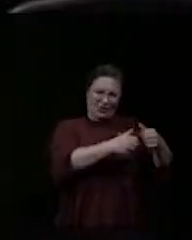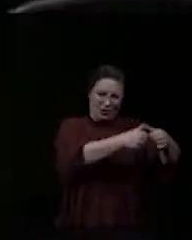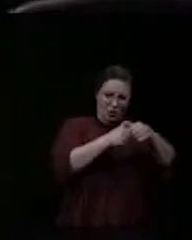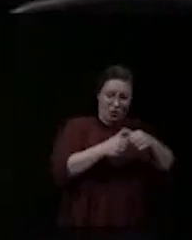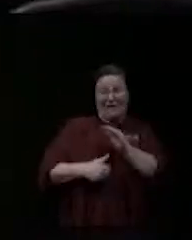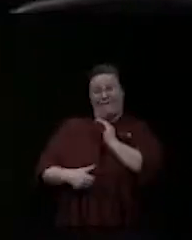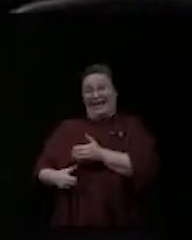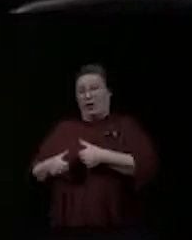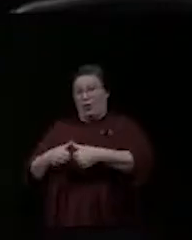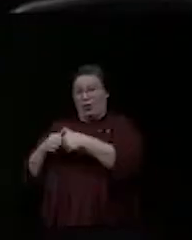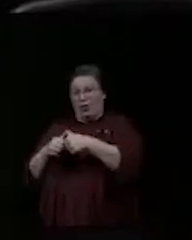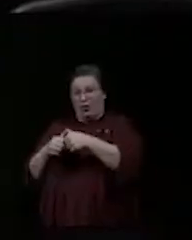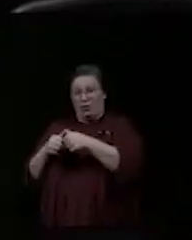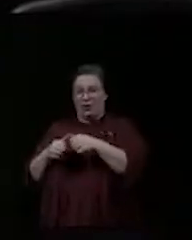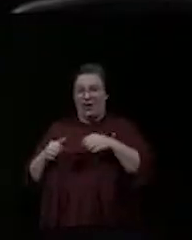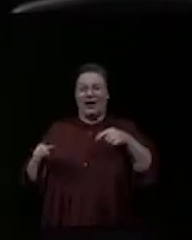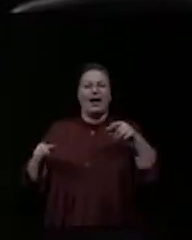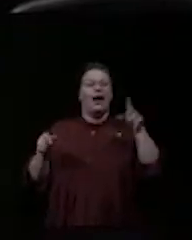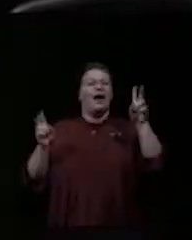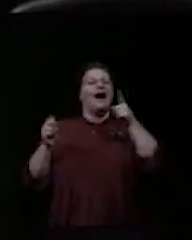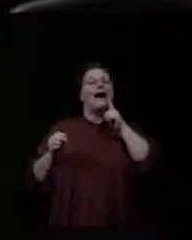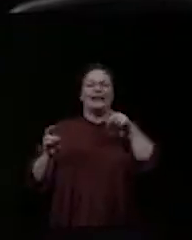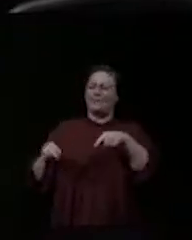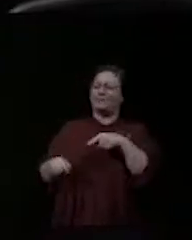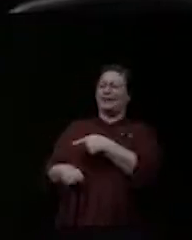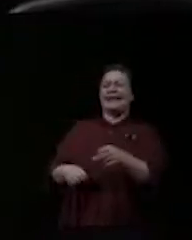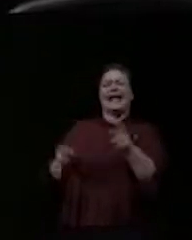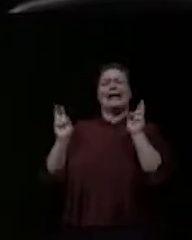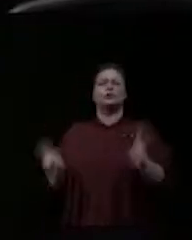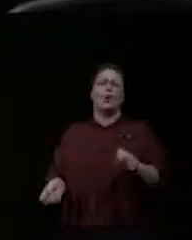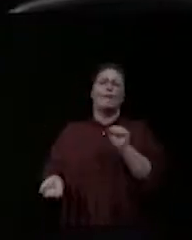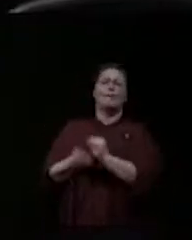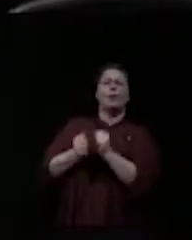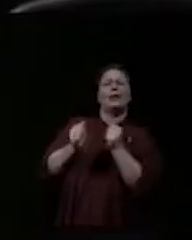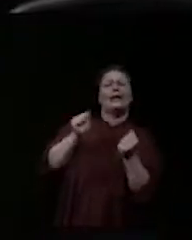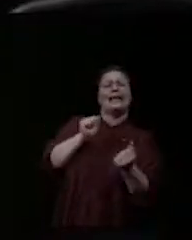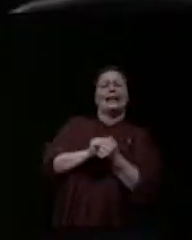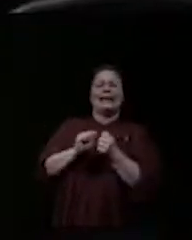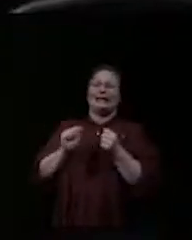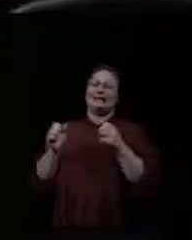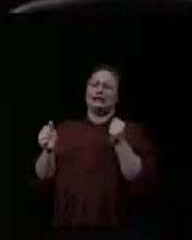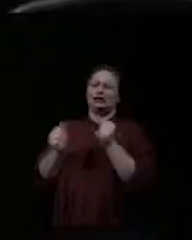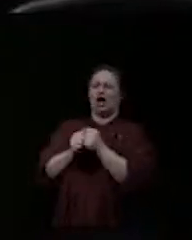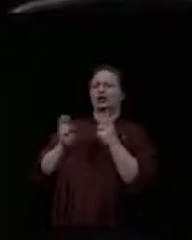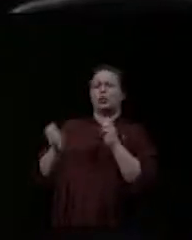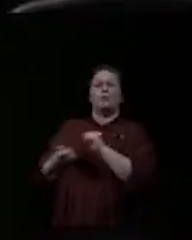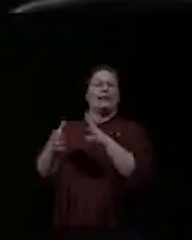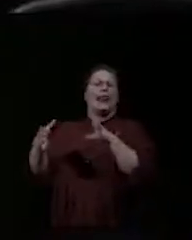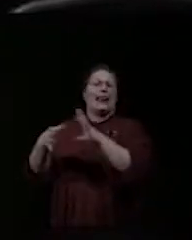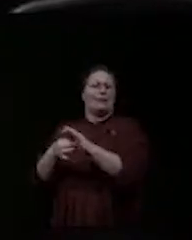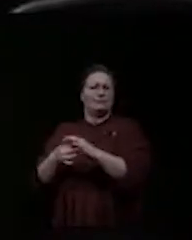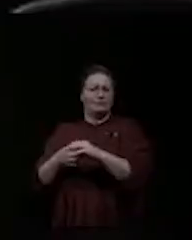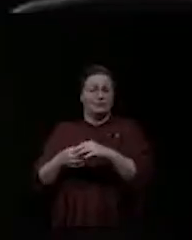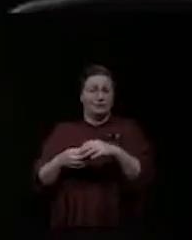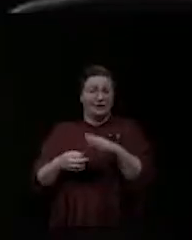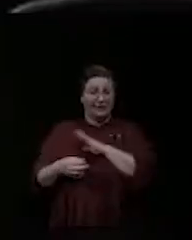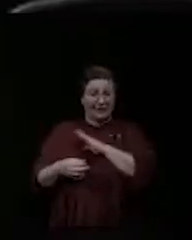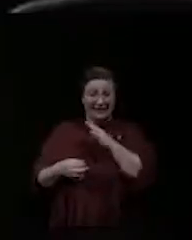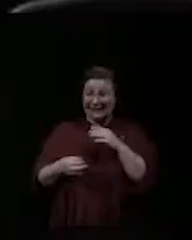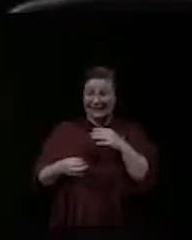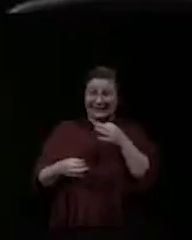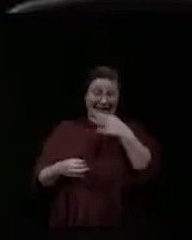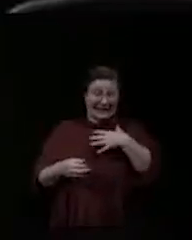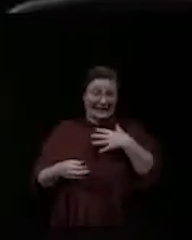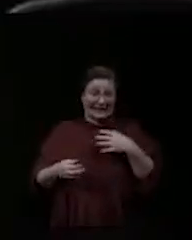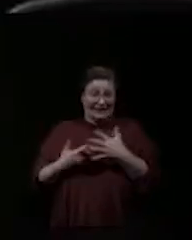particular, because they're always seen as so political, and they were already before. So do you see any signs, any hope that